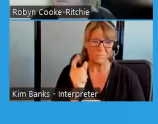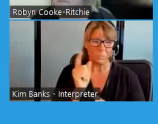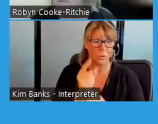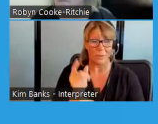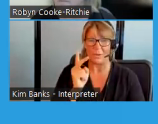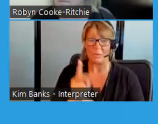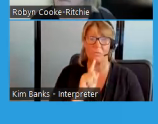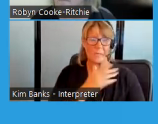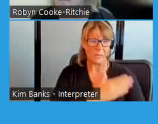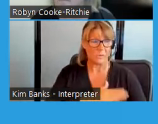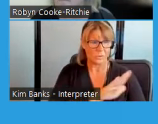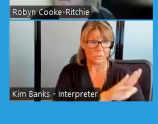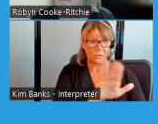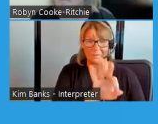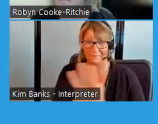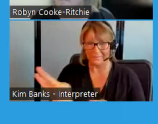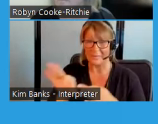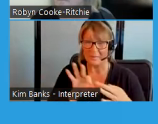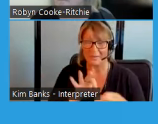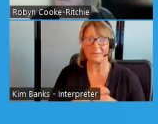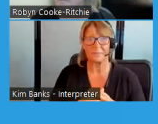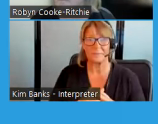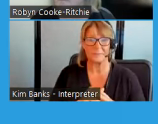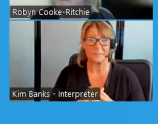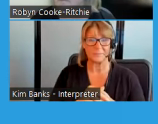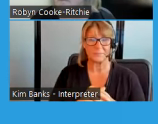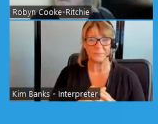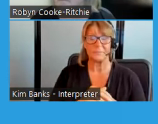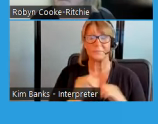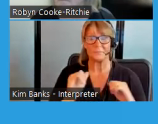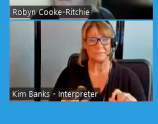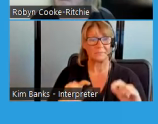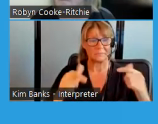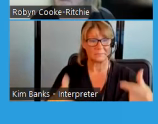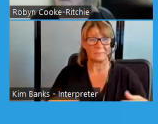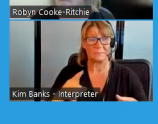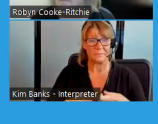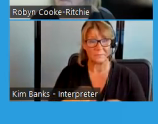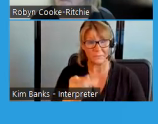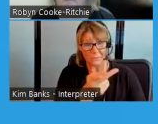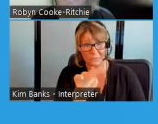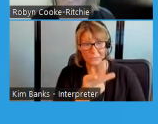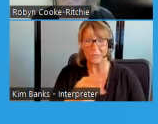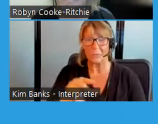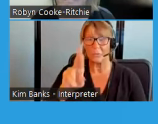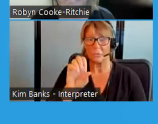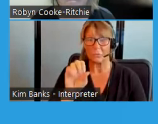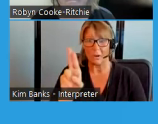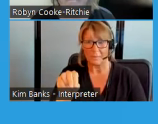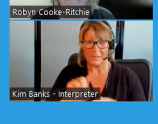always appreciate the feedback. So with that being said, I will turn it over to you, Barb and Robin, to kick us